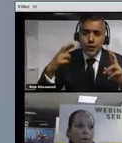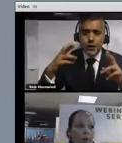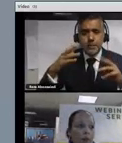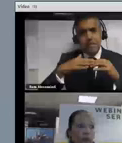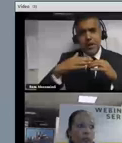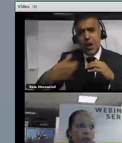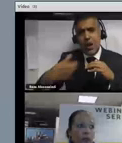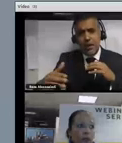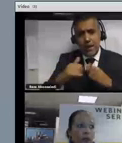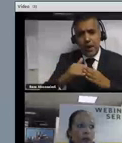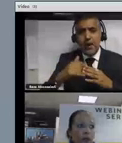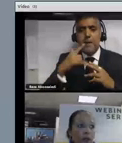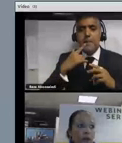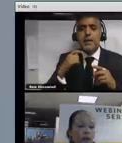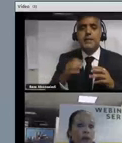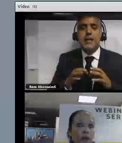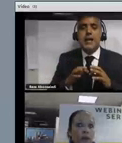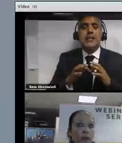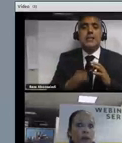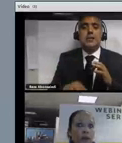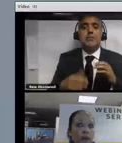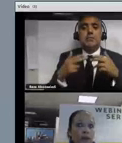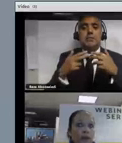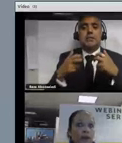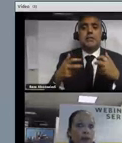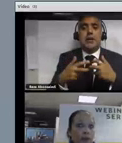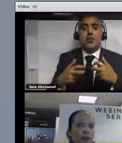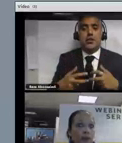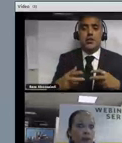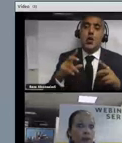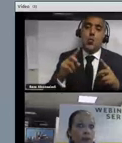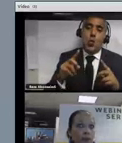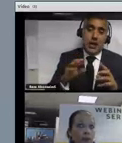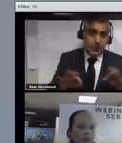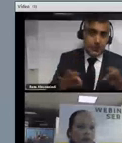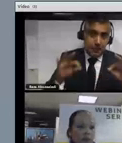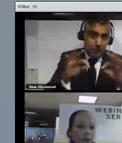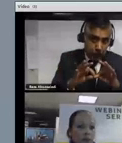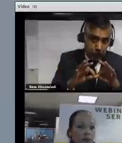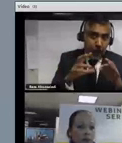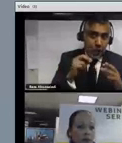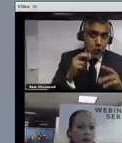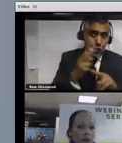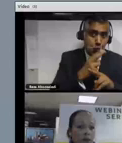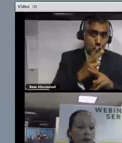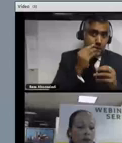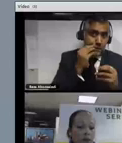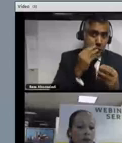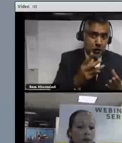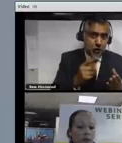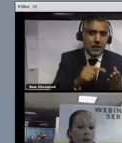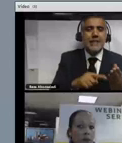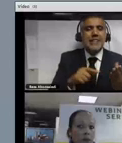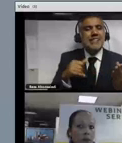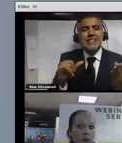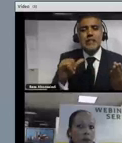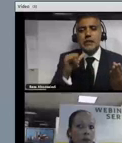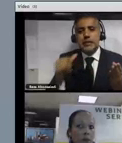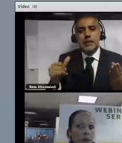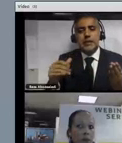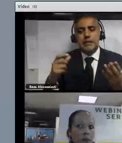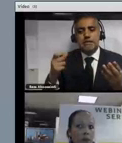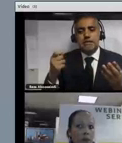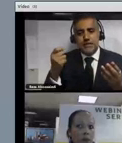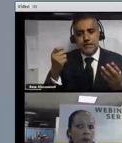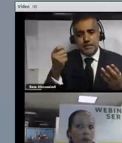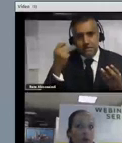said, because a simple disaggregation, while important and useful, doesn't, like I said, doesn't really get at the complexity. You really need to have